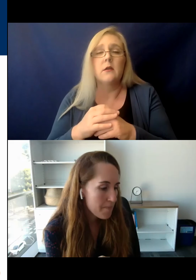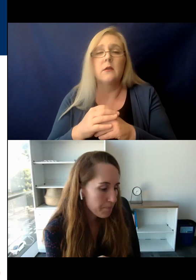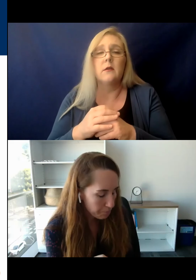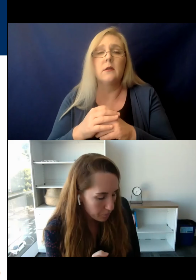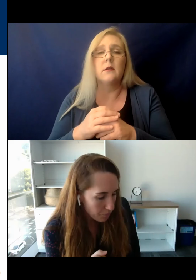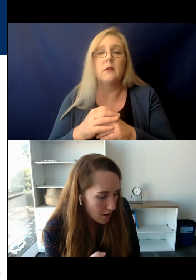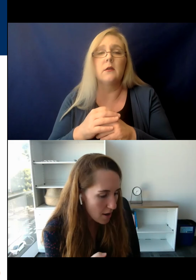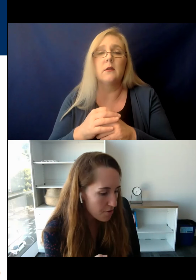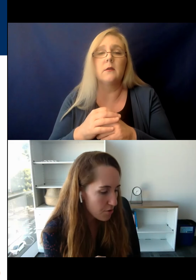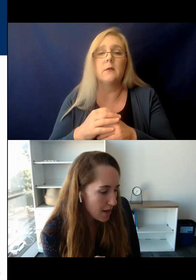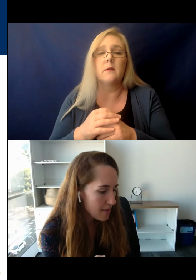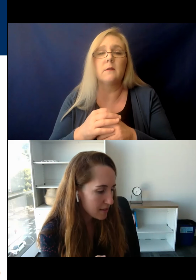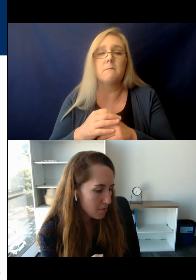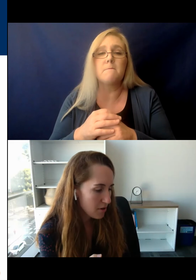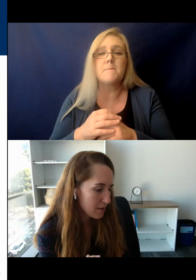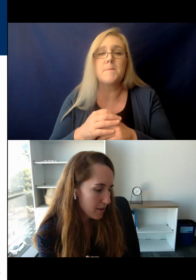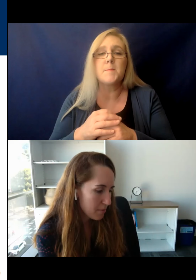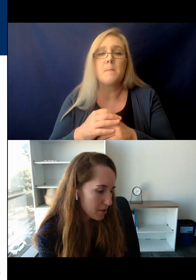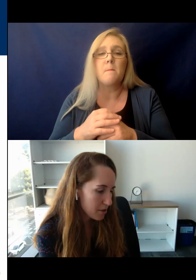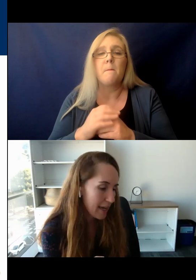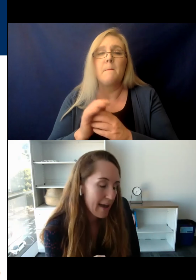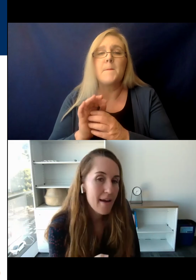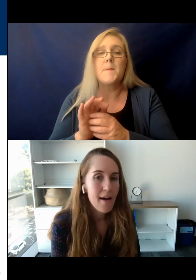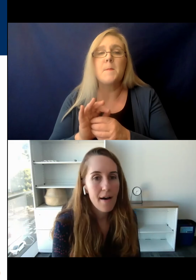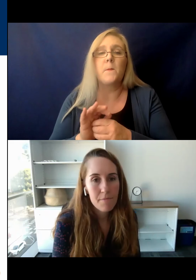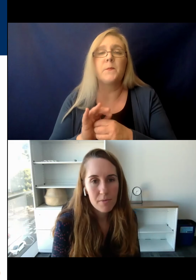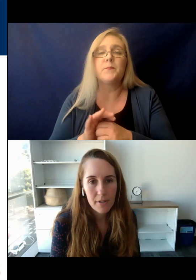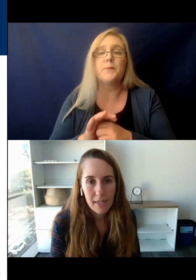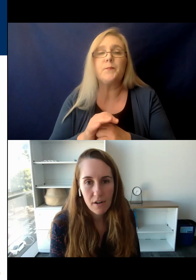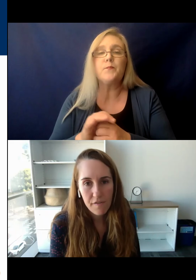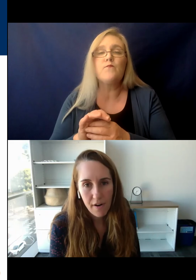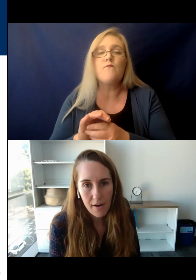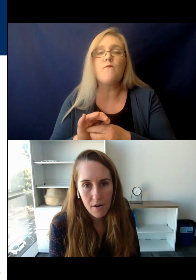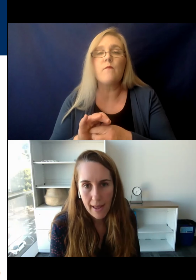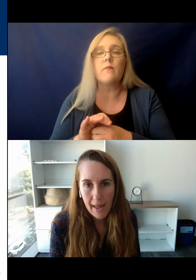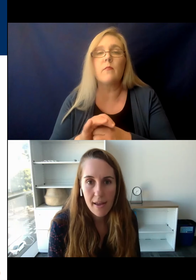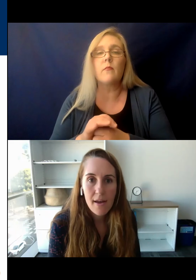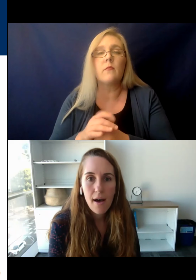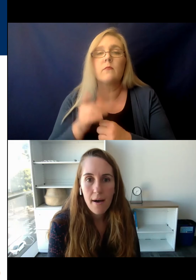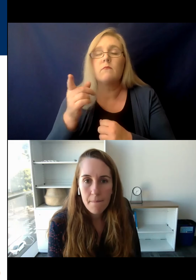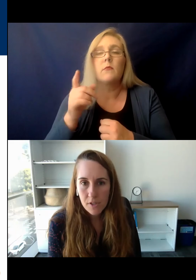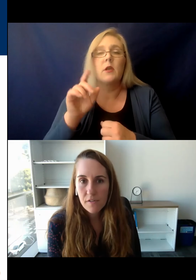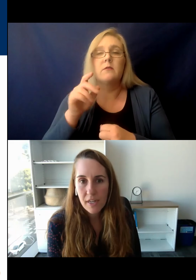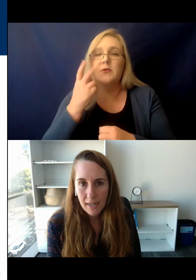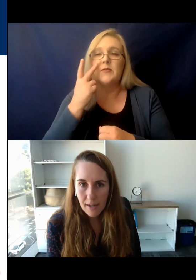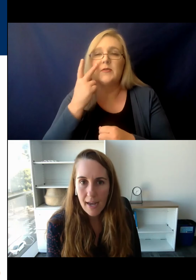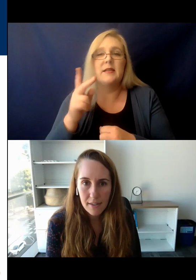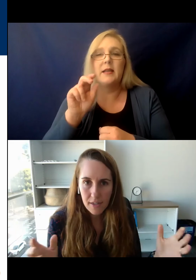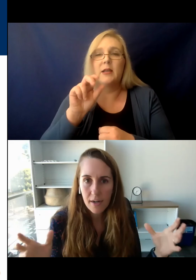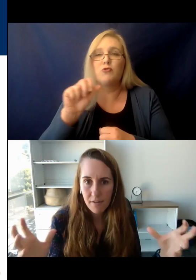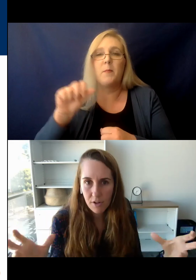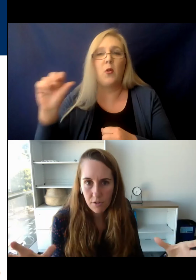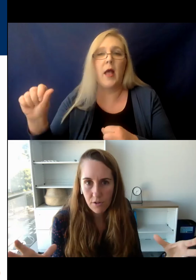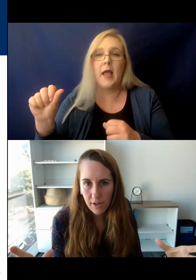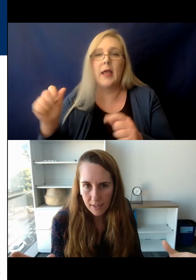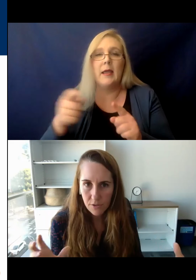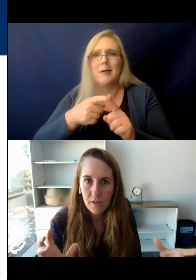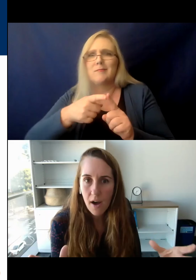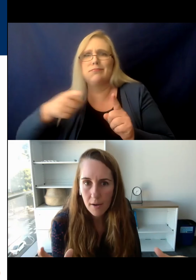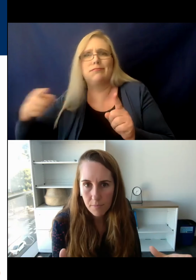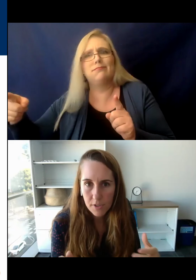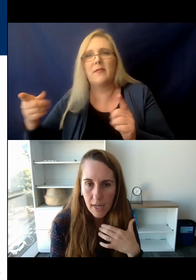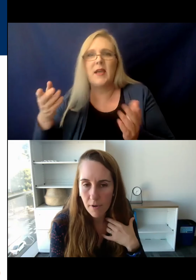country. In these communities, we were able to look at AAAs are far and away serving as kind of the